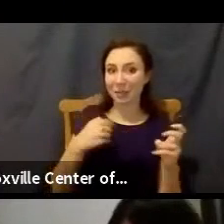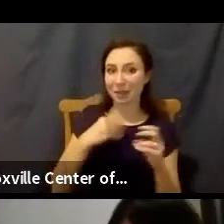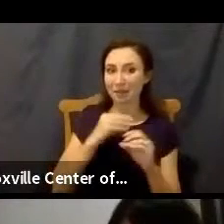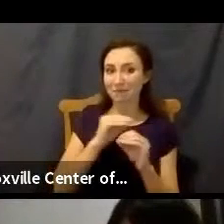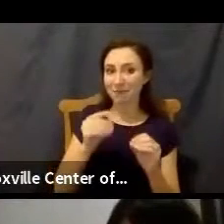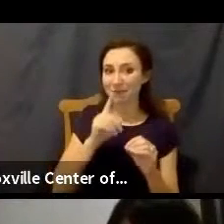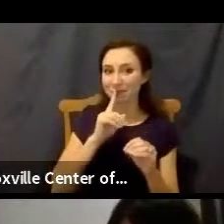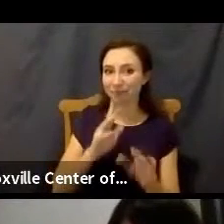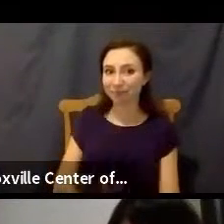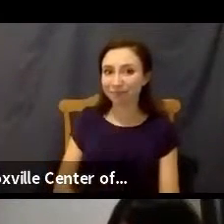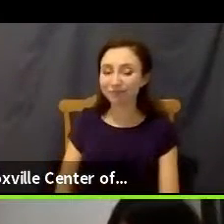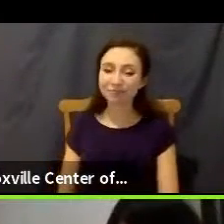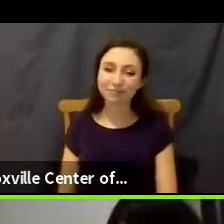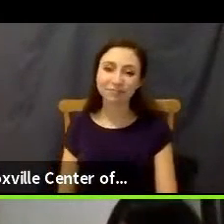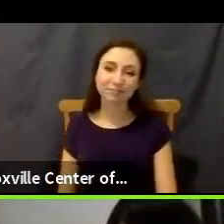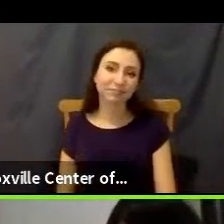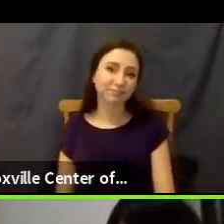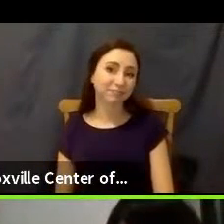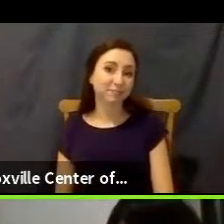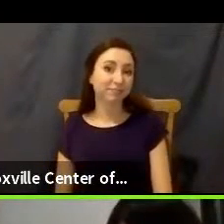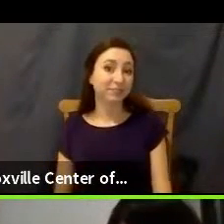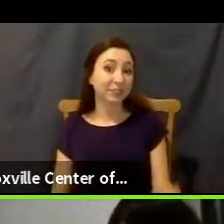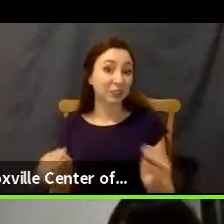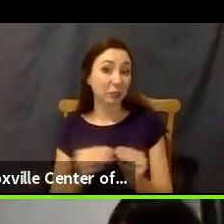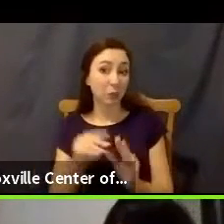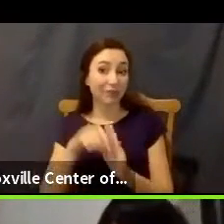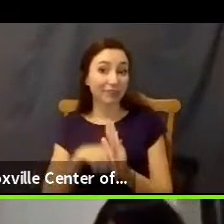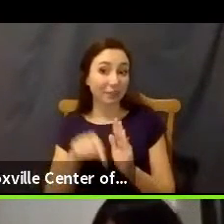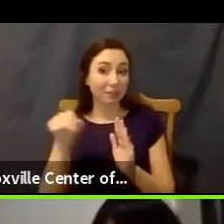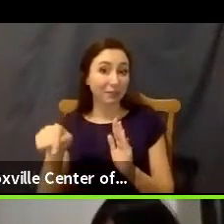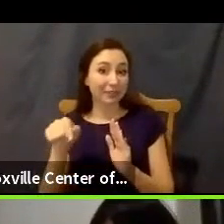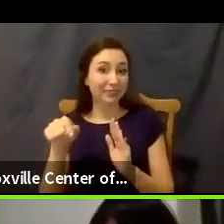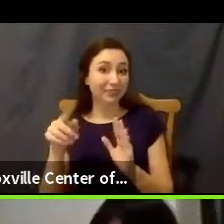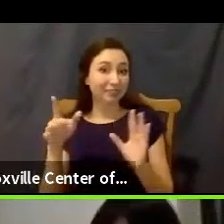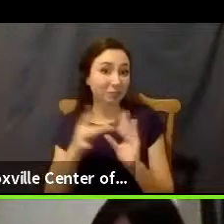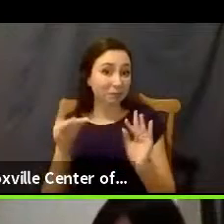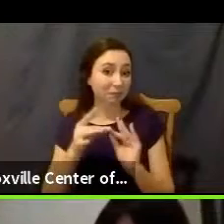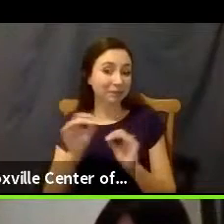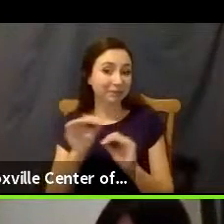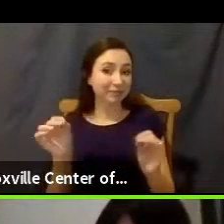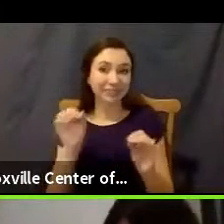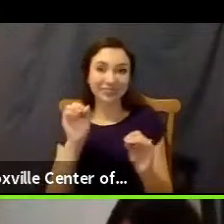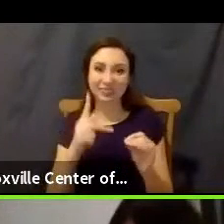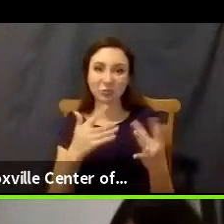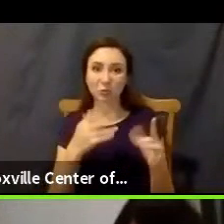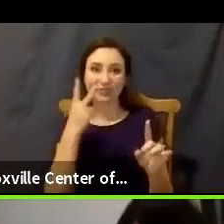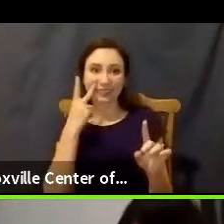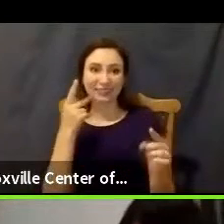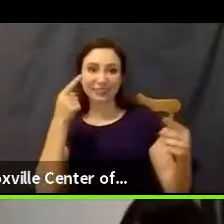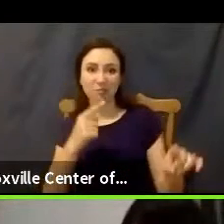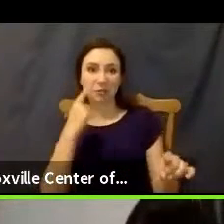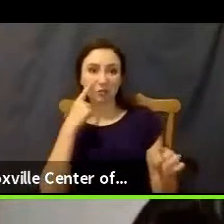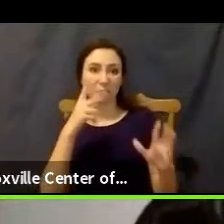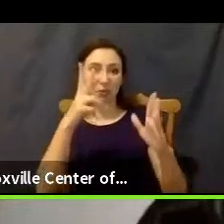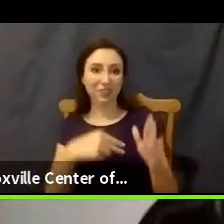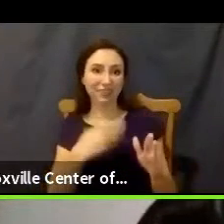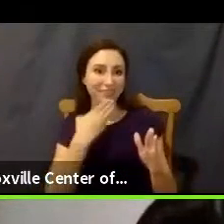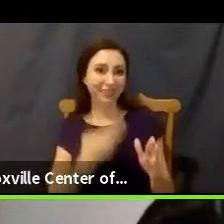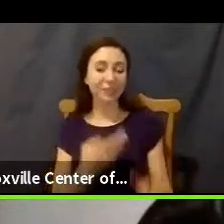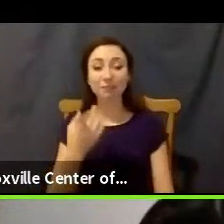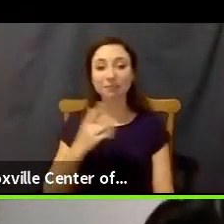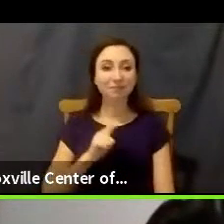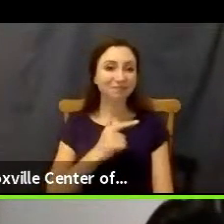else. Anyone else on this topic? Okay, if not, I guess we'll wait and see what happens with the readings. Thanks. Okay, Dr.